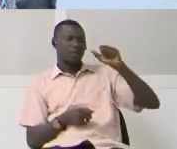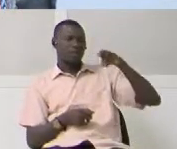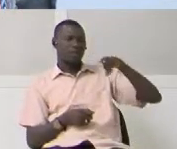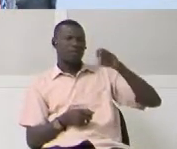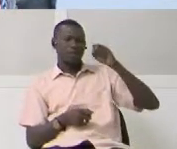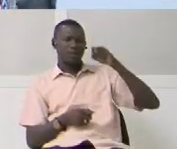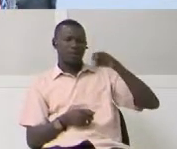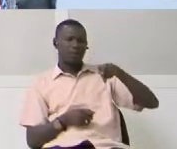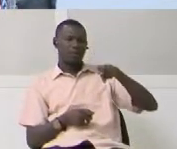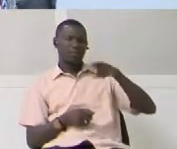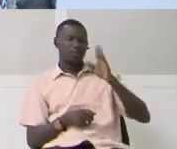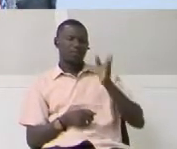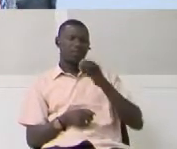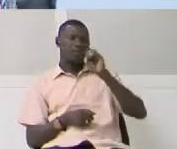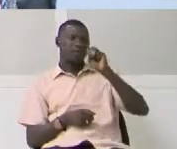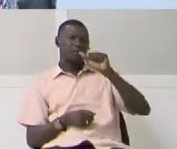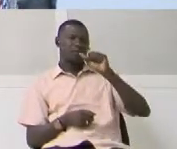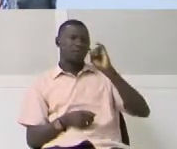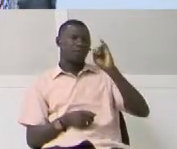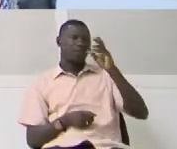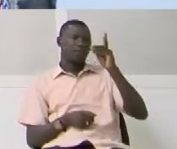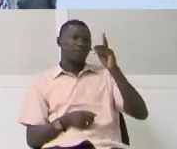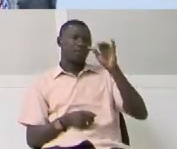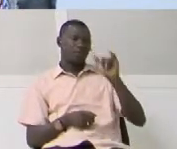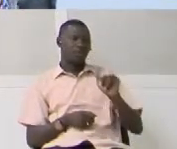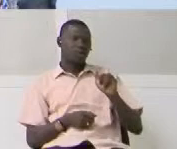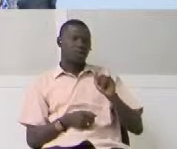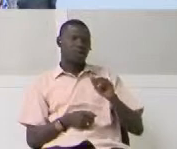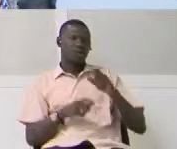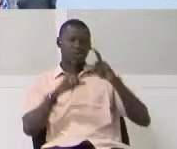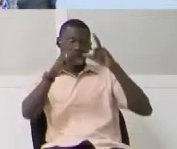the cameraman who gave them that information so